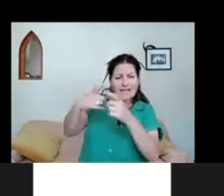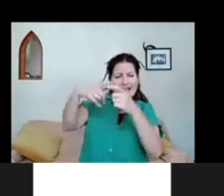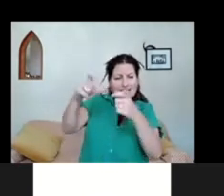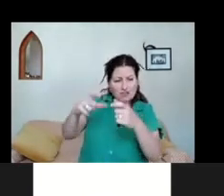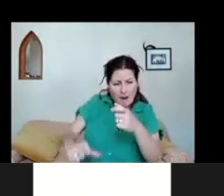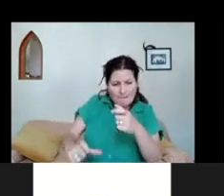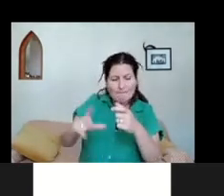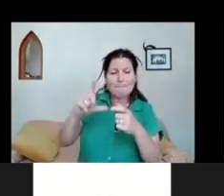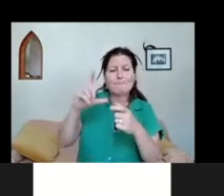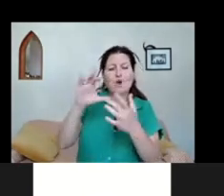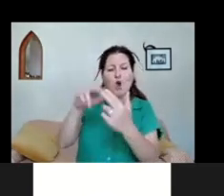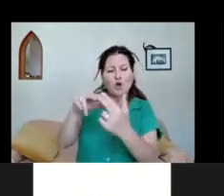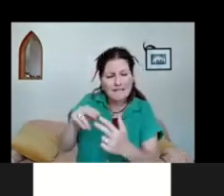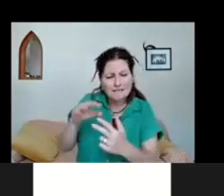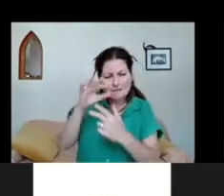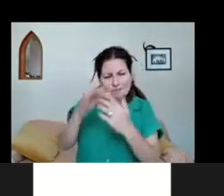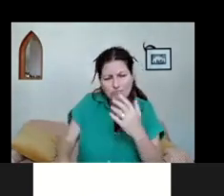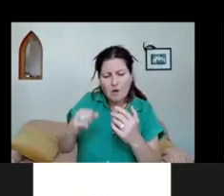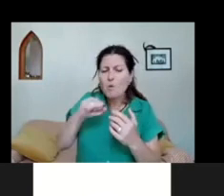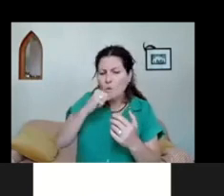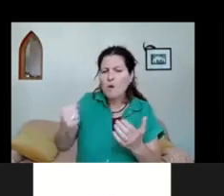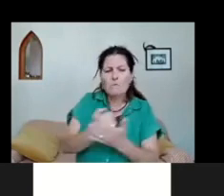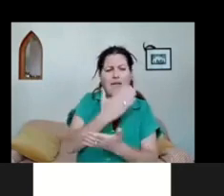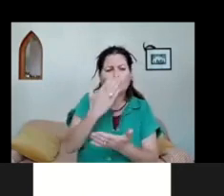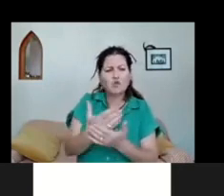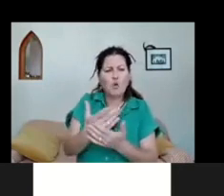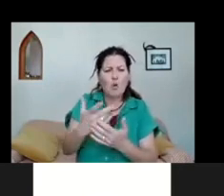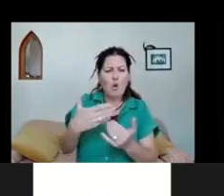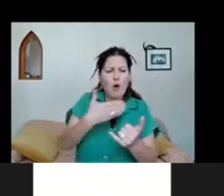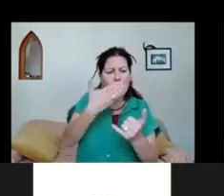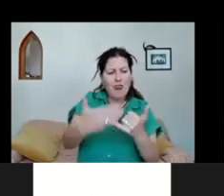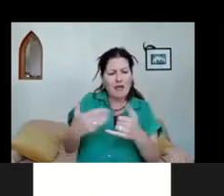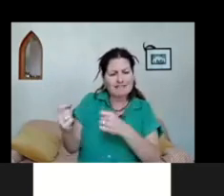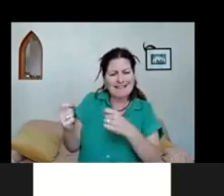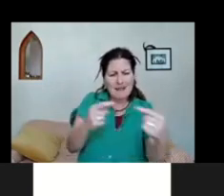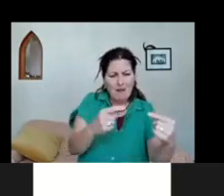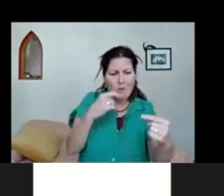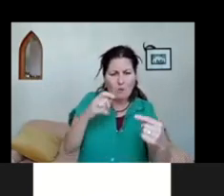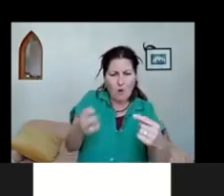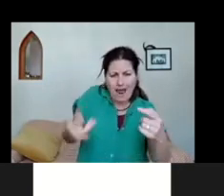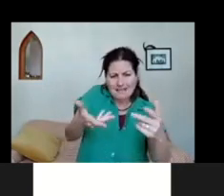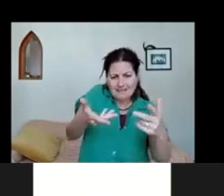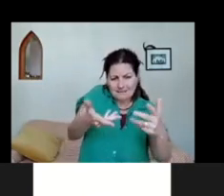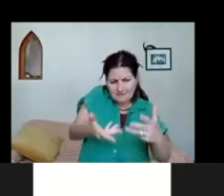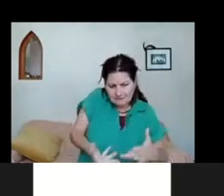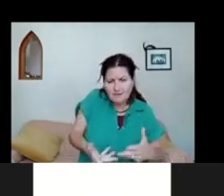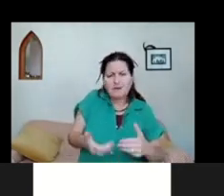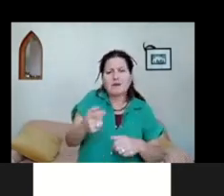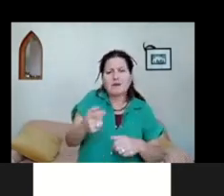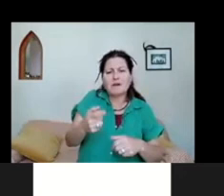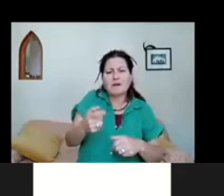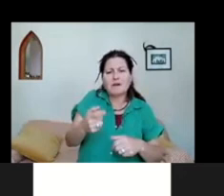to add those in the last email, in the sort of wrap up. But thank you all for